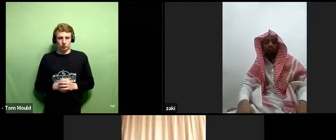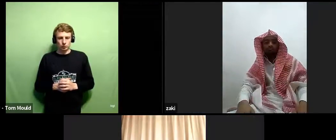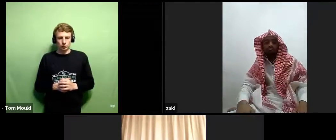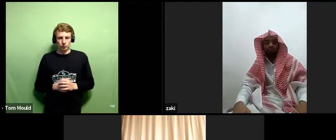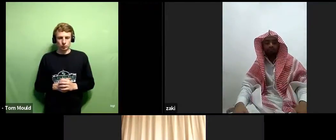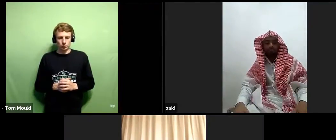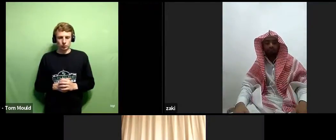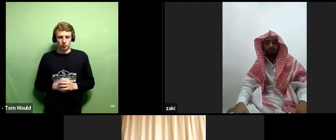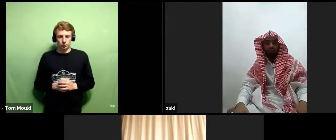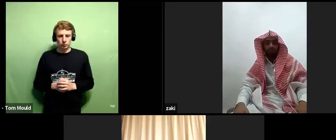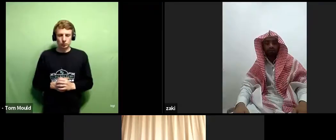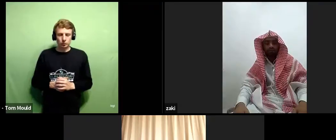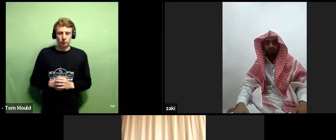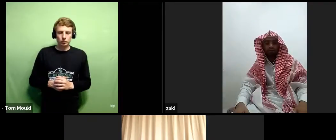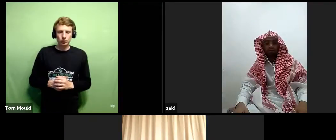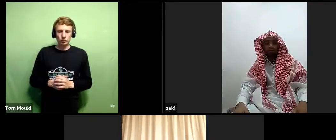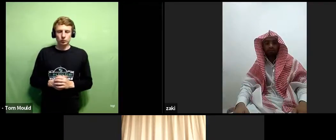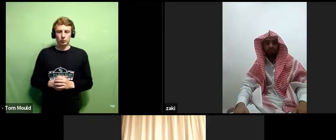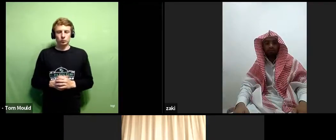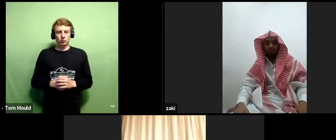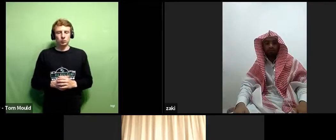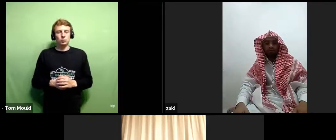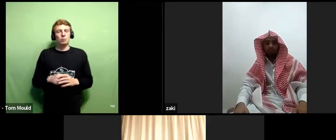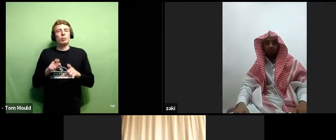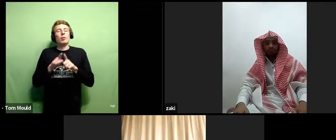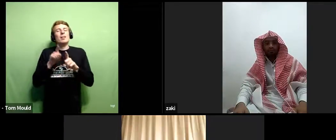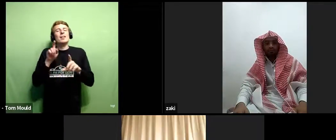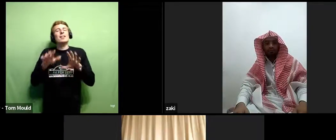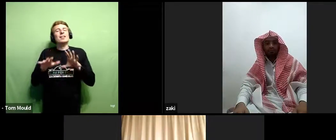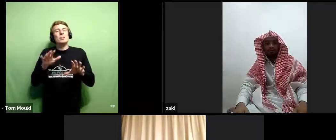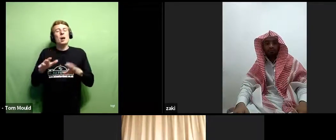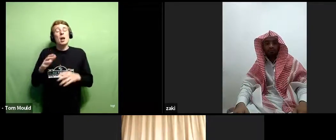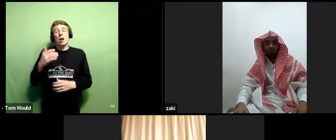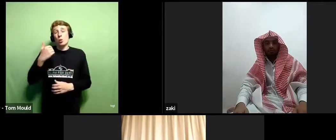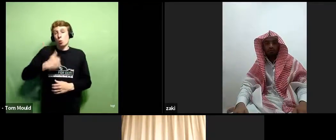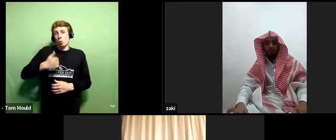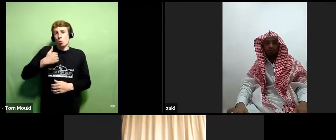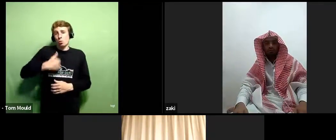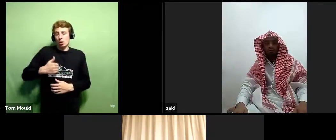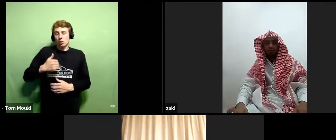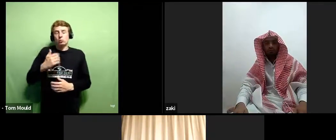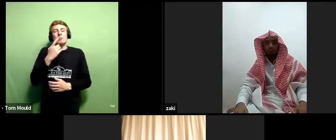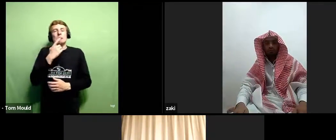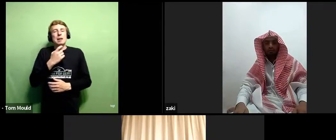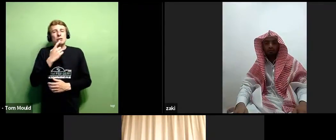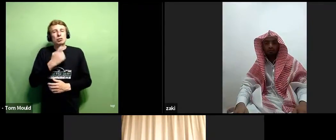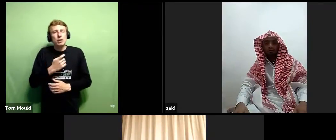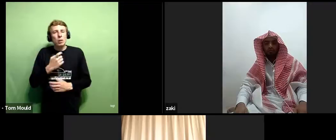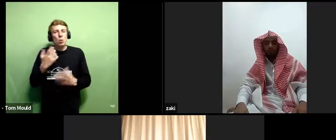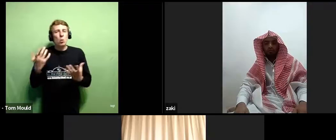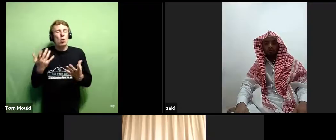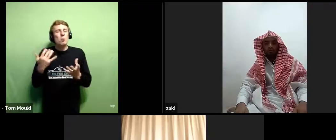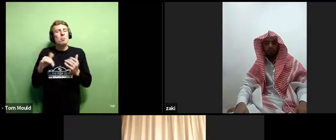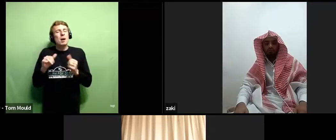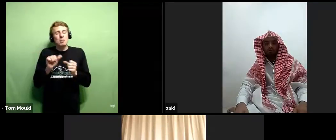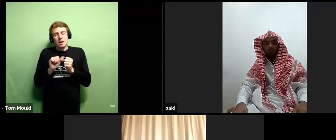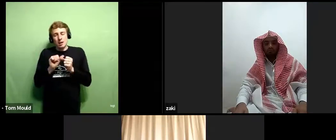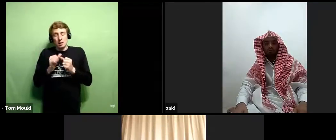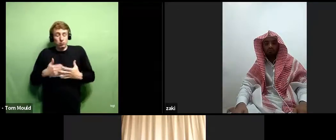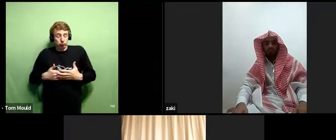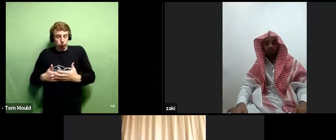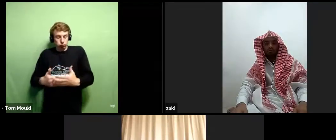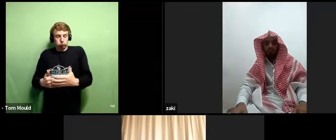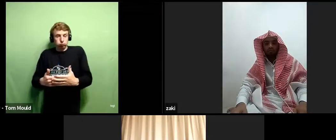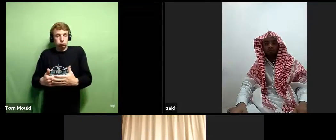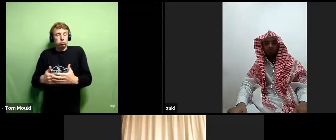Similarly, the menstruating woman or the one who is having postnatal bleeding, if they are to